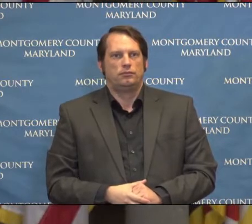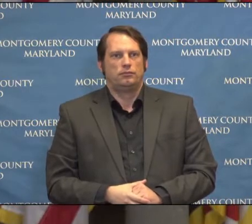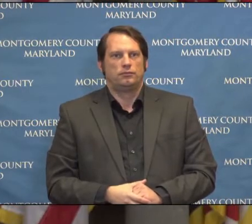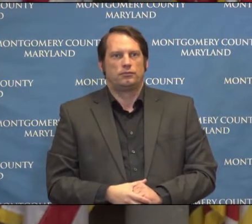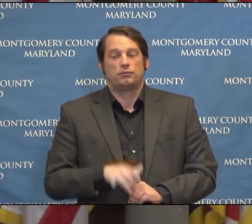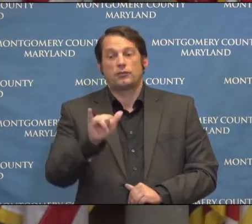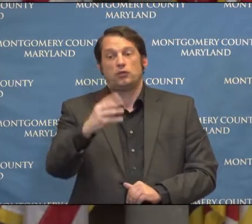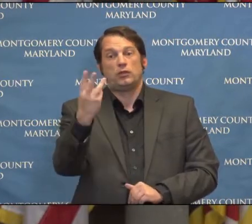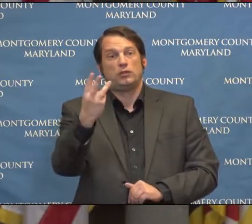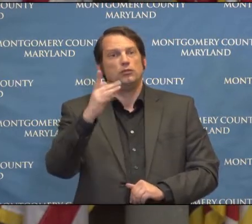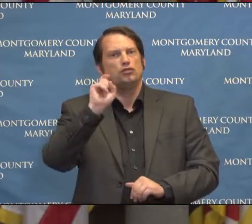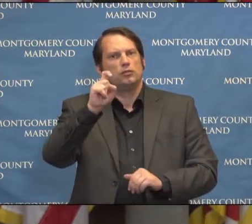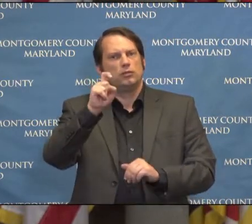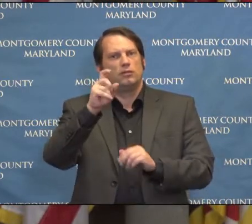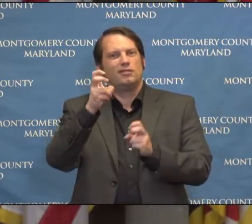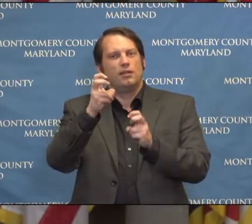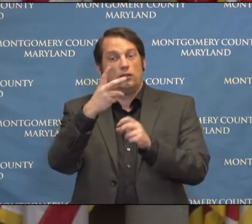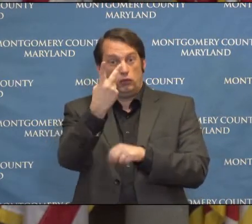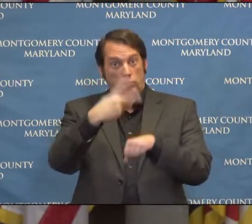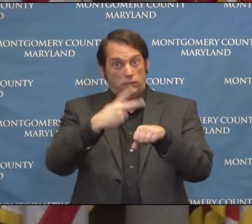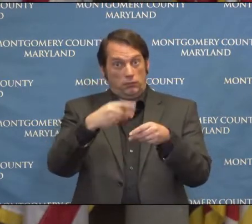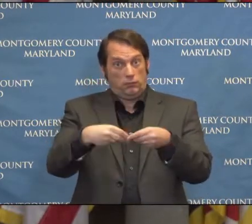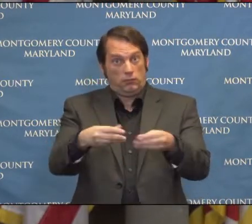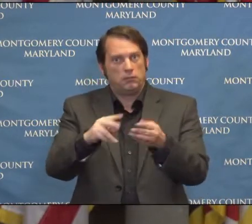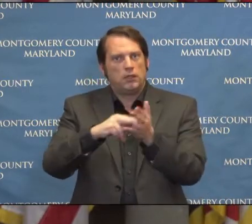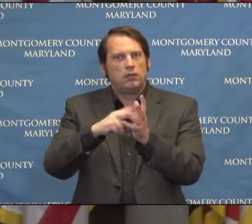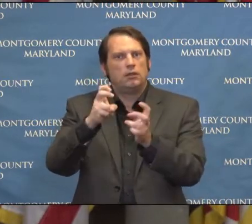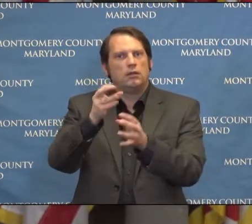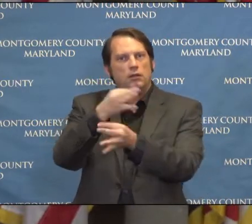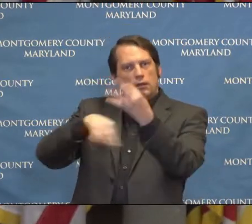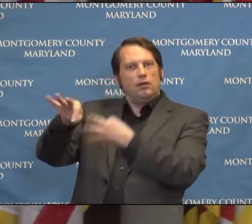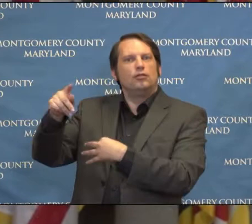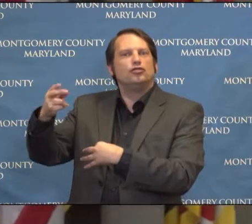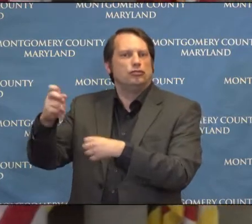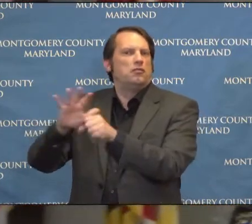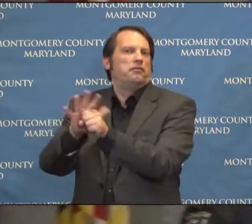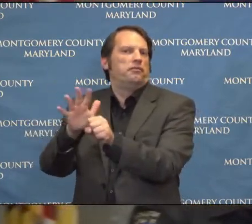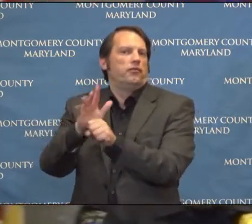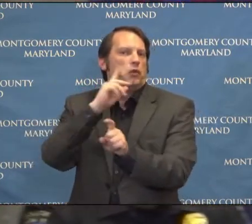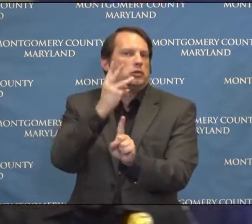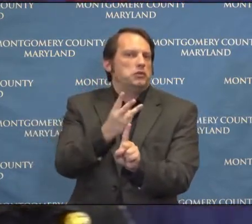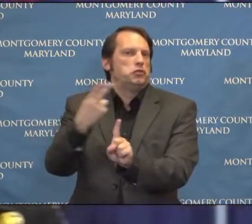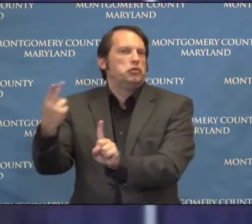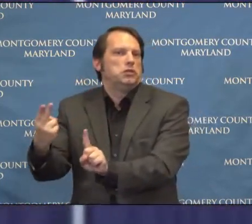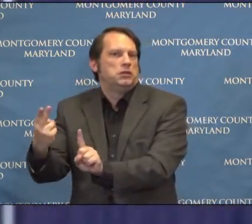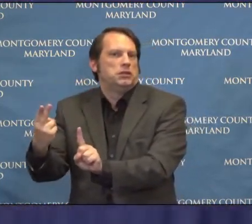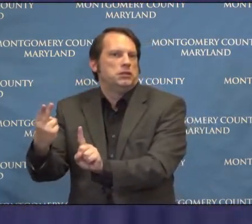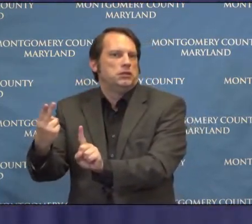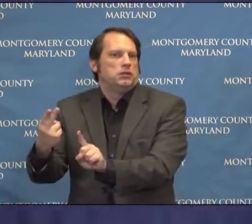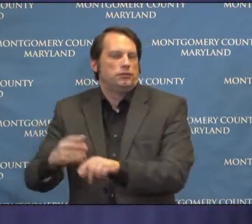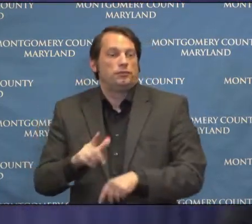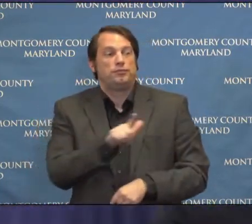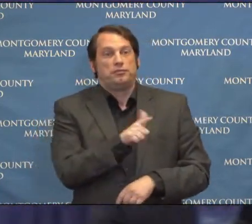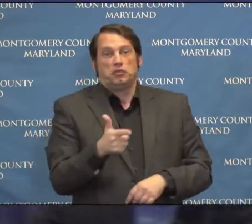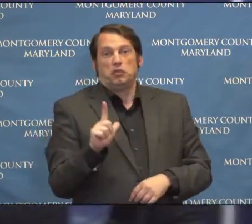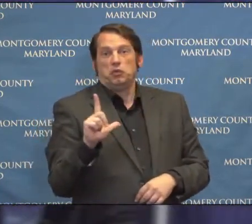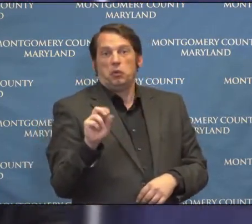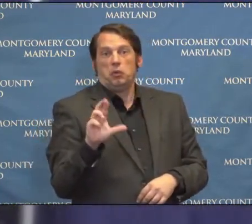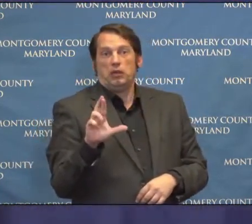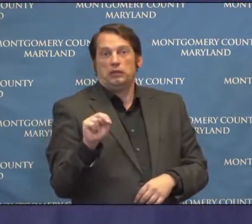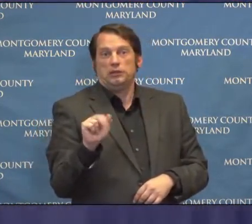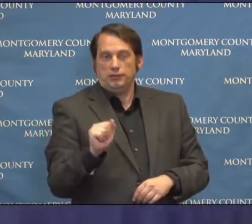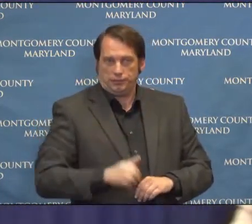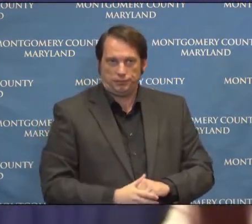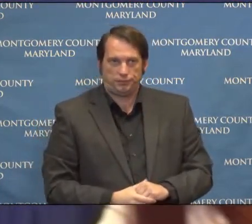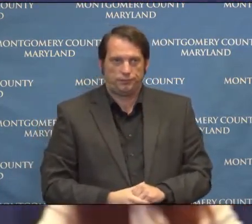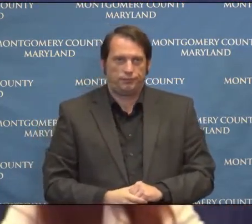times. Thank you. Let's go back to you, Dr. Gales. I'll be with you in just a minute. Lately, there